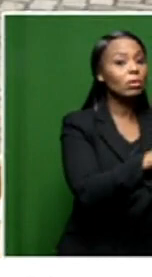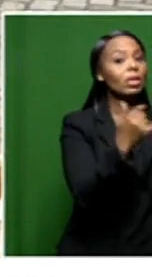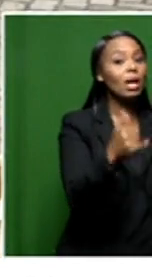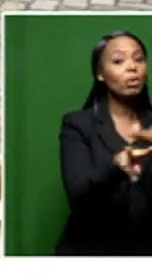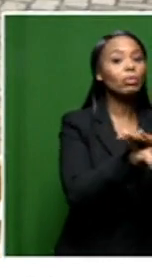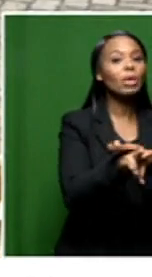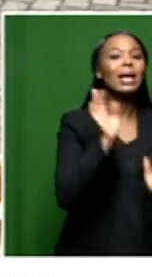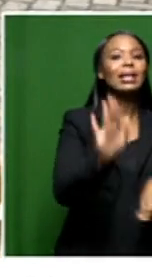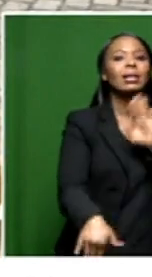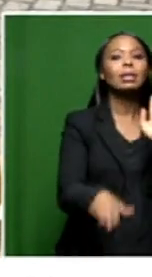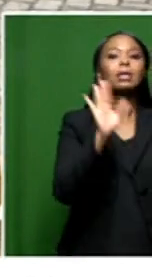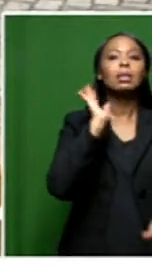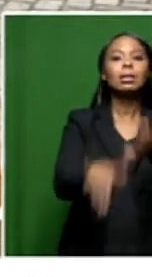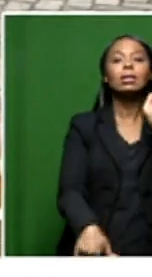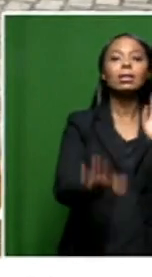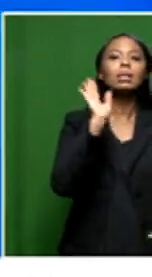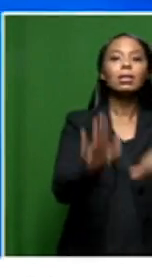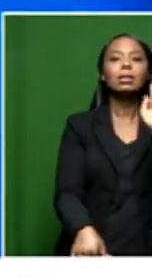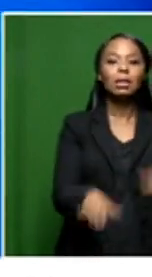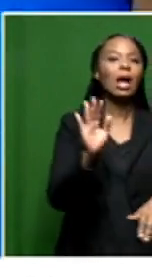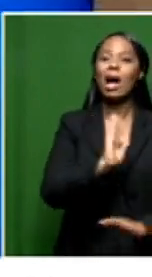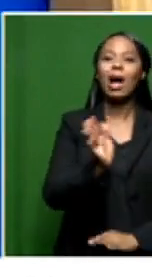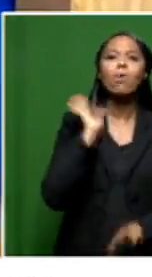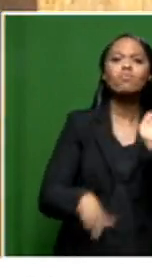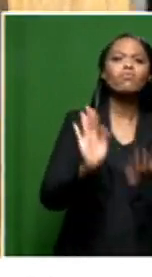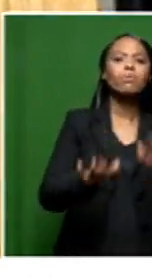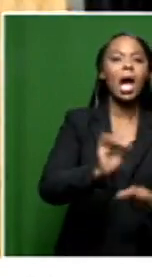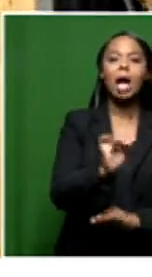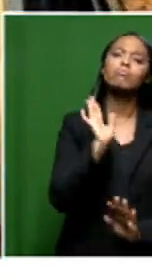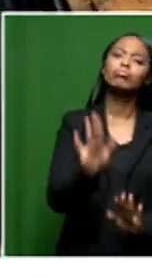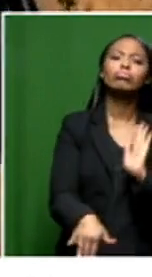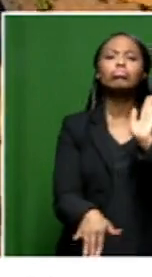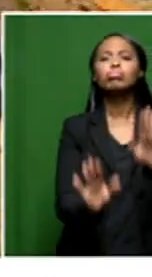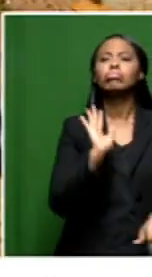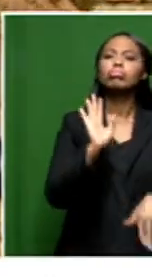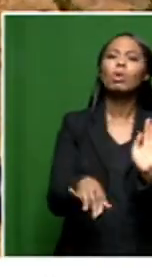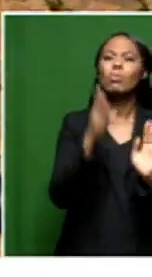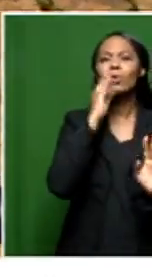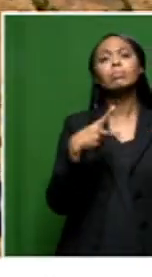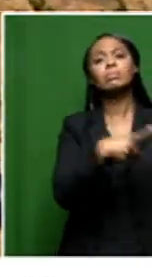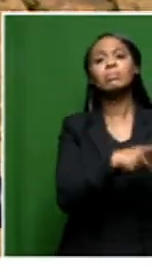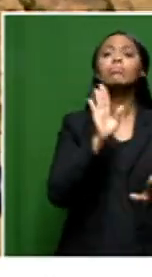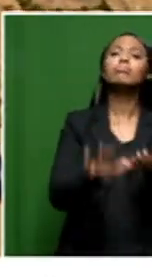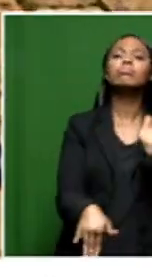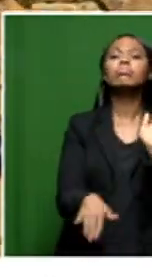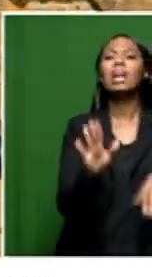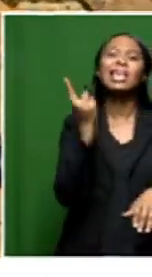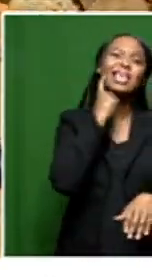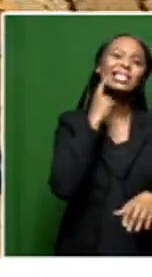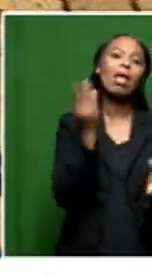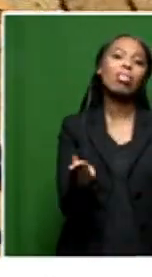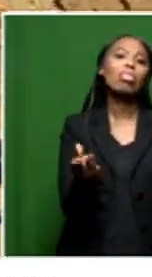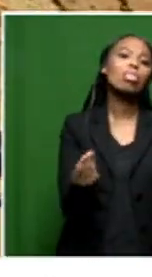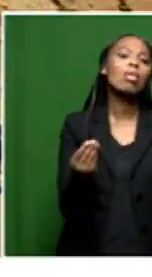here, you don't have to always be going at max speed like I said. Okay. And my 85-year-old grandmother, as you can see there, was using it with ease.